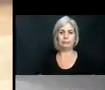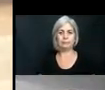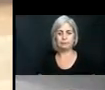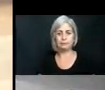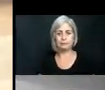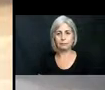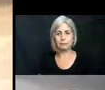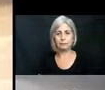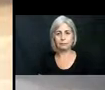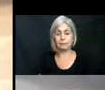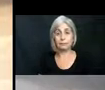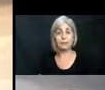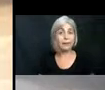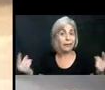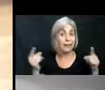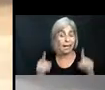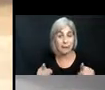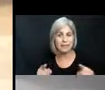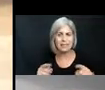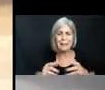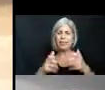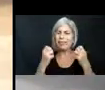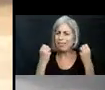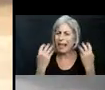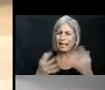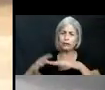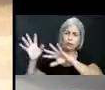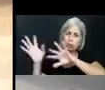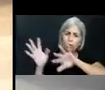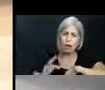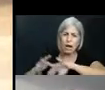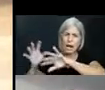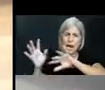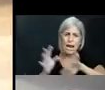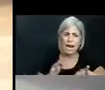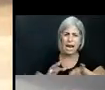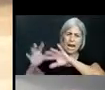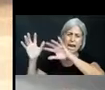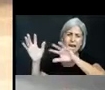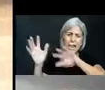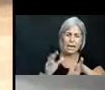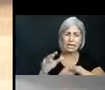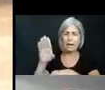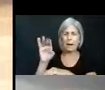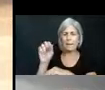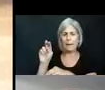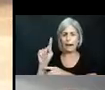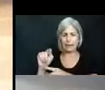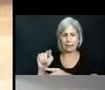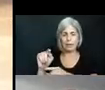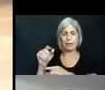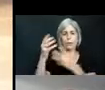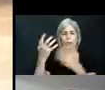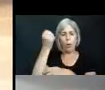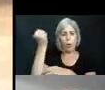And this leads to major rain events. It's called a rain bomb. It's just a massive downpour of water. So since the air can hold more water